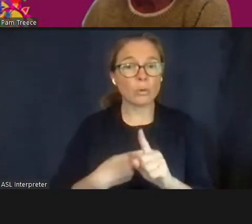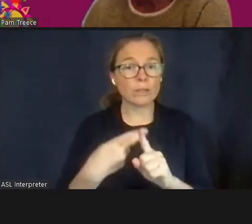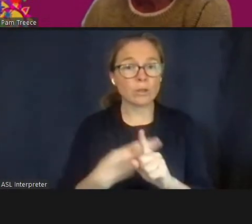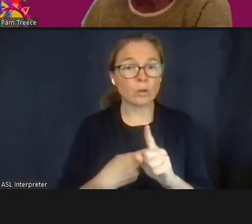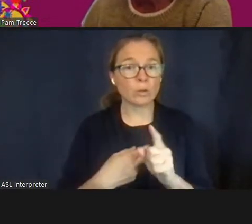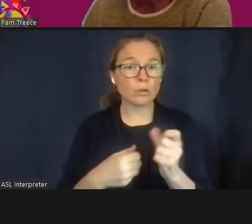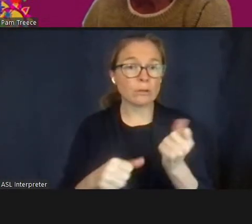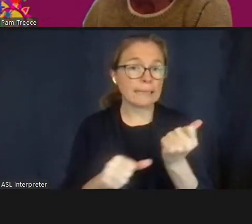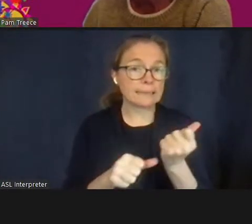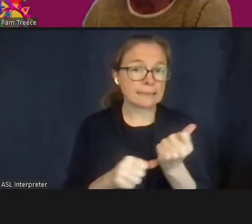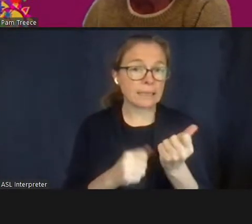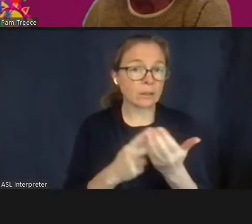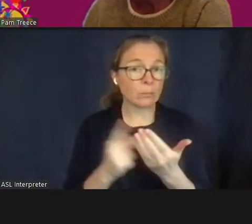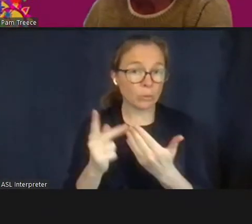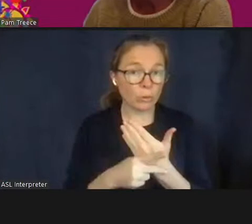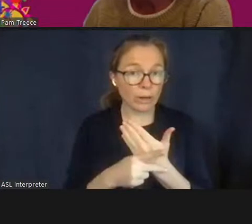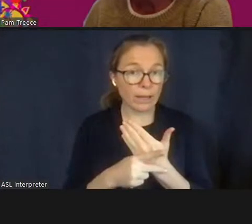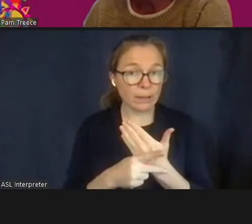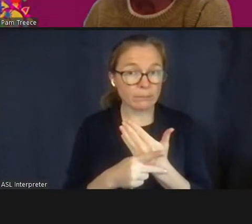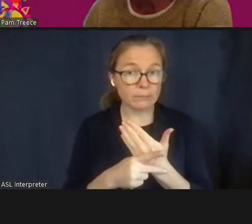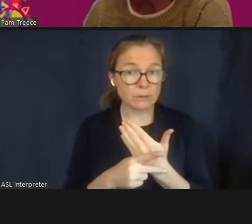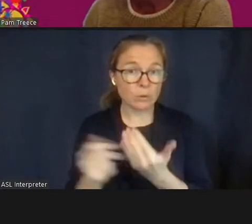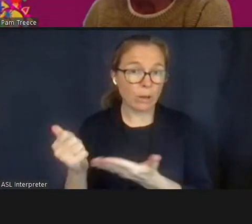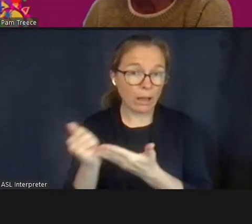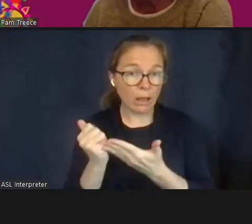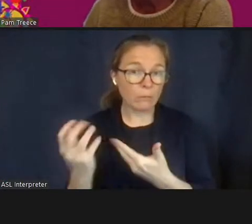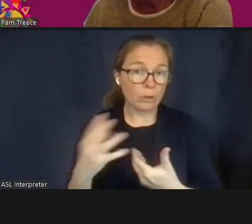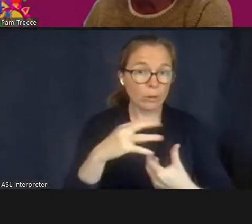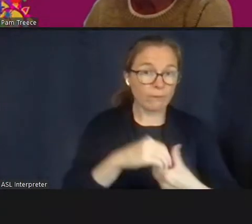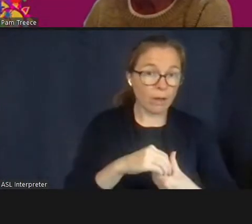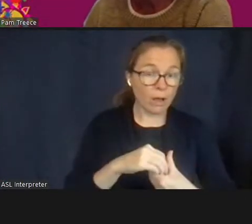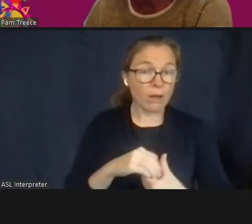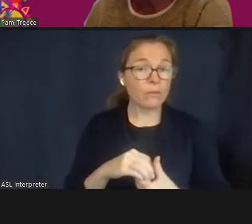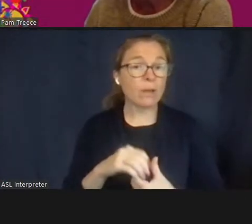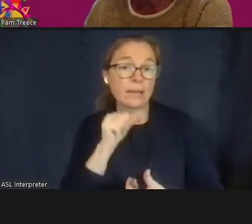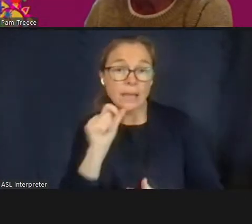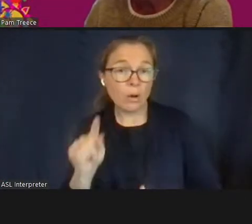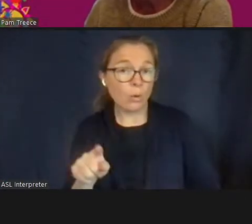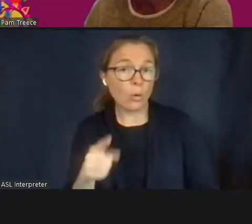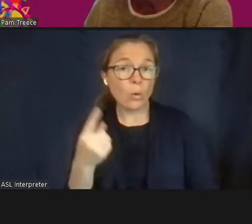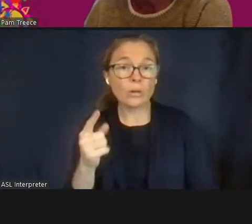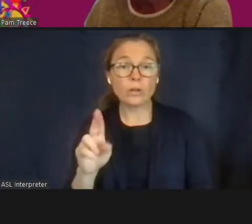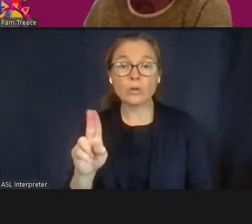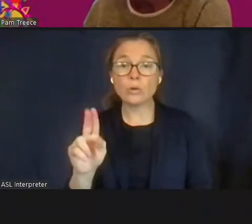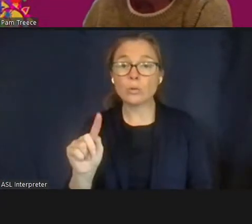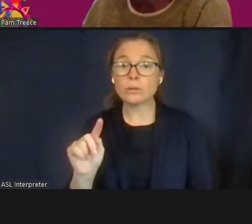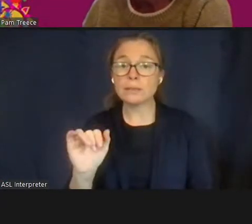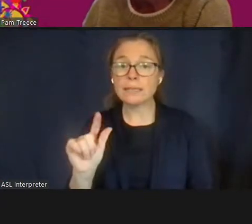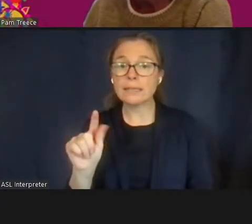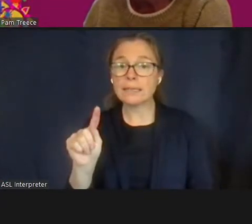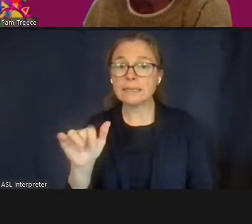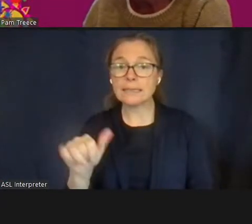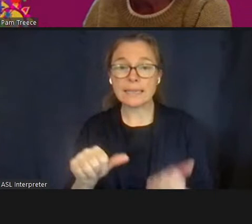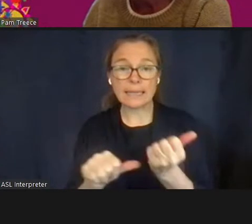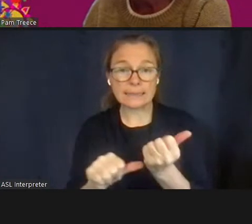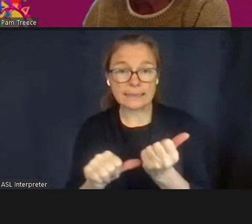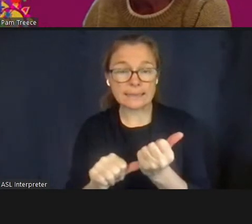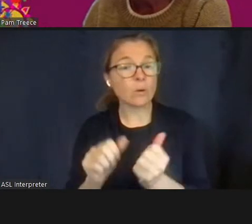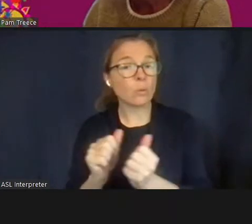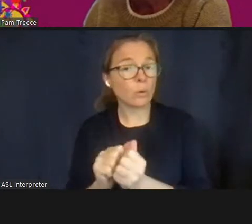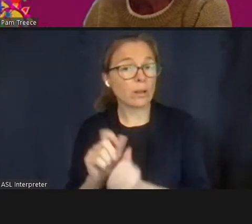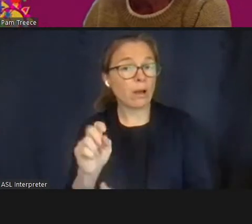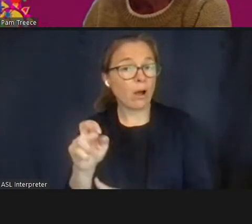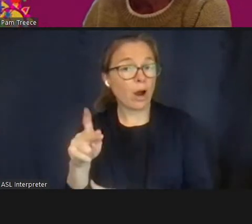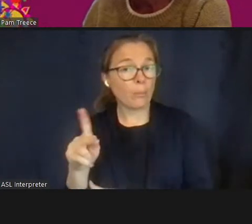we have, not only, for example, the utility assistance that you see here with these ARPA dollars,